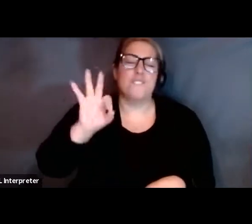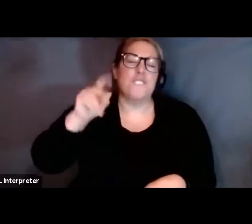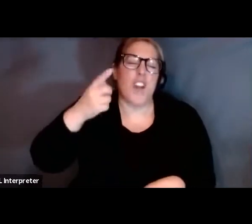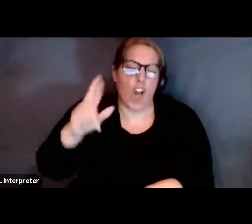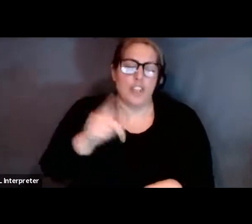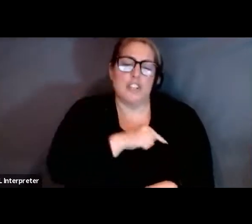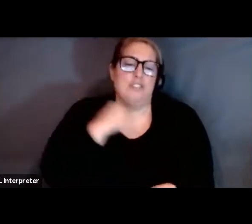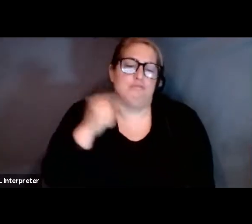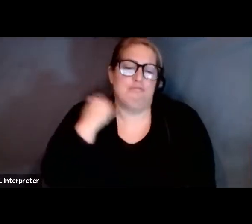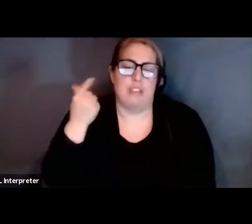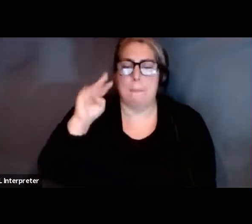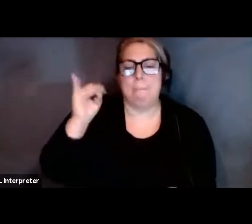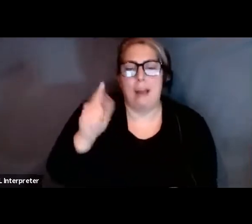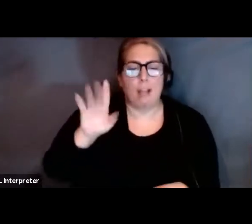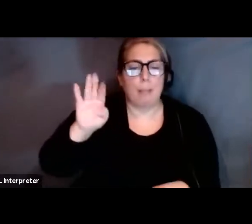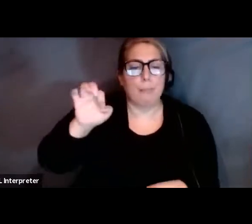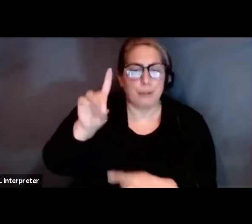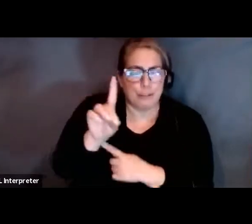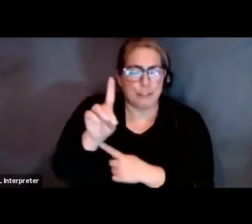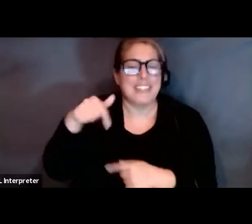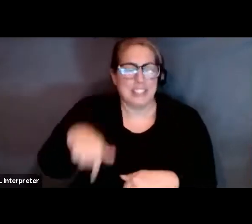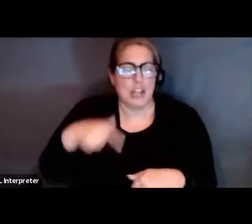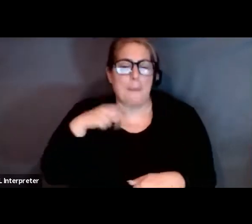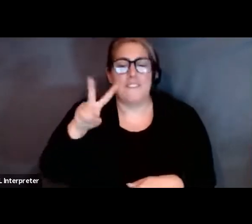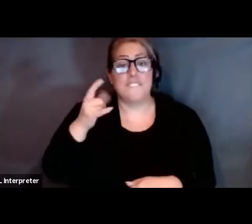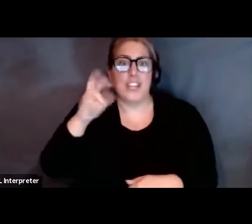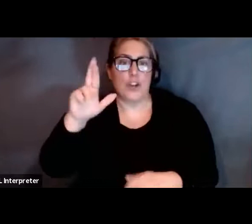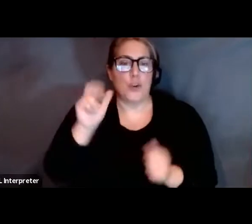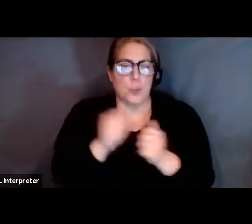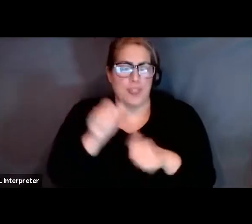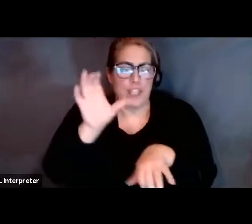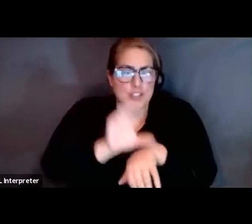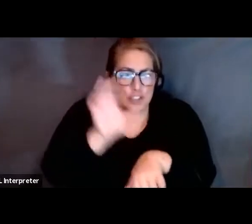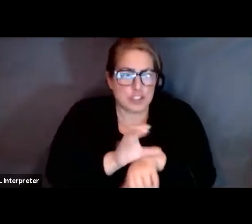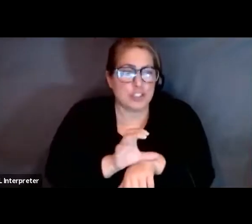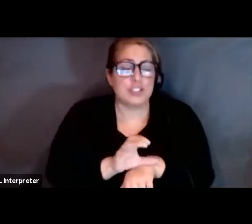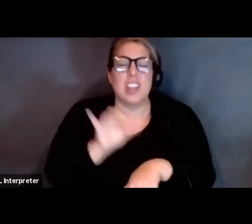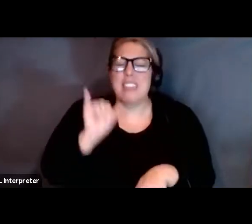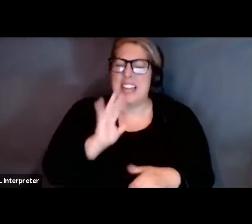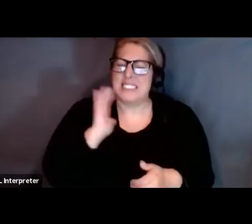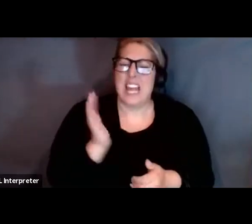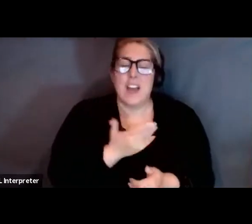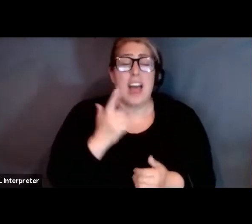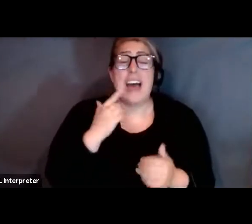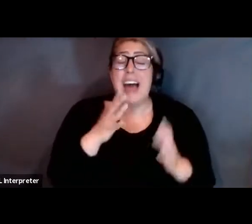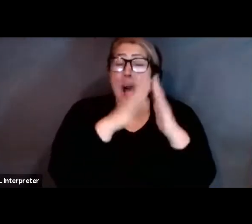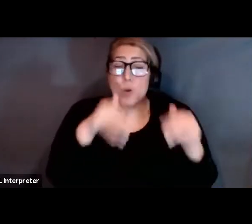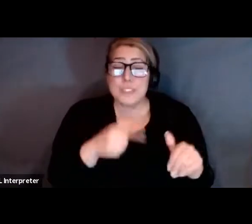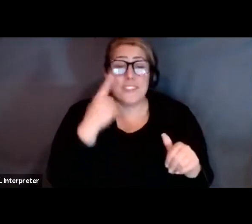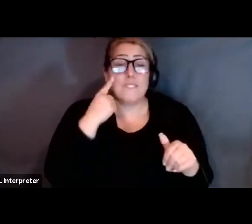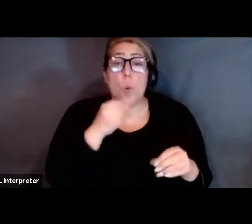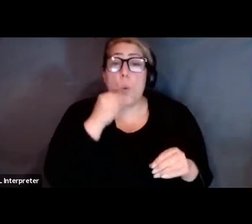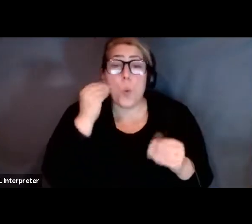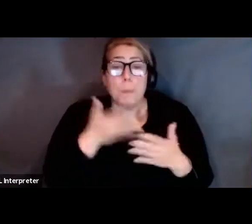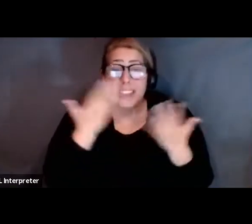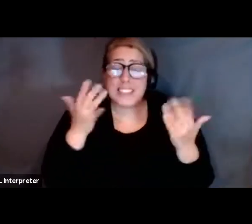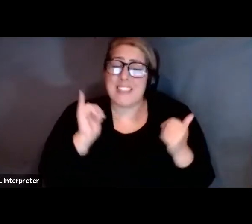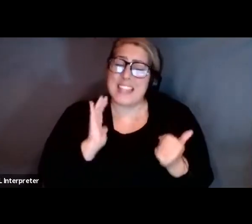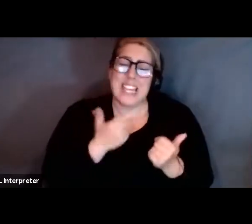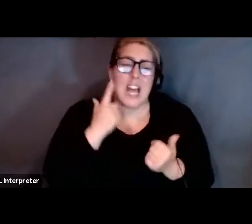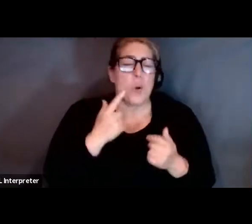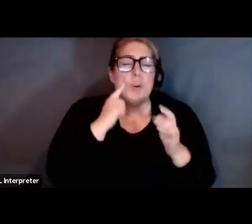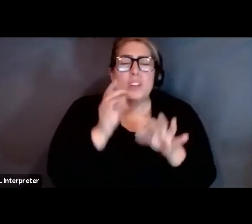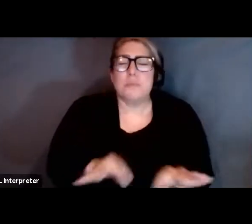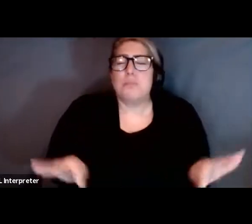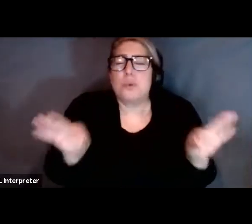Trinity Church Wall Street, social justice is one of our core values and is foundational to our mission to build neighborhoods, generations